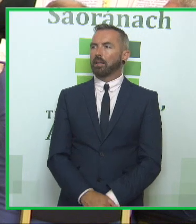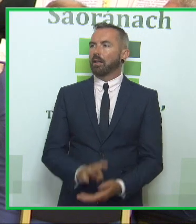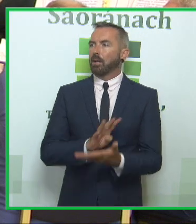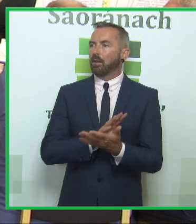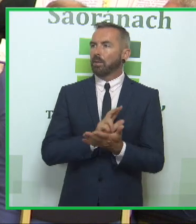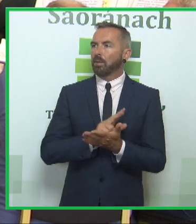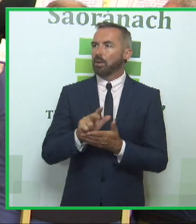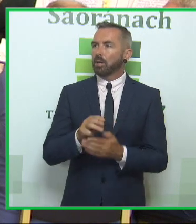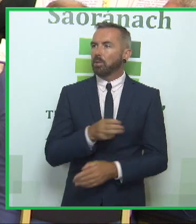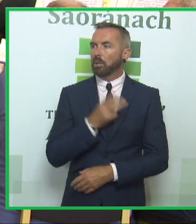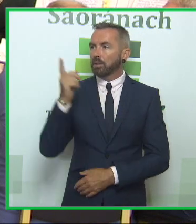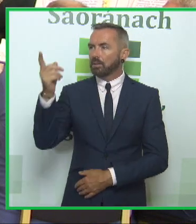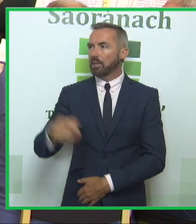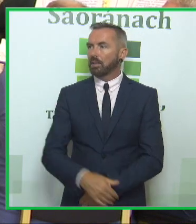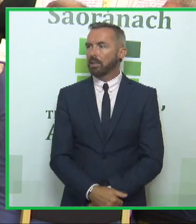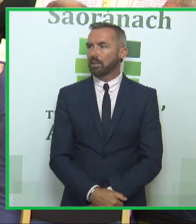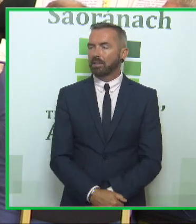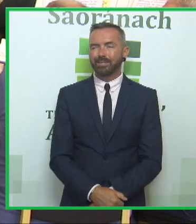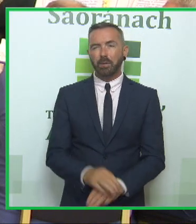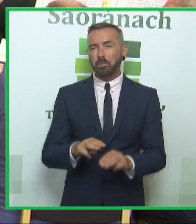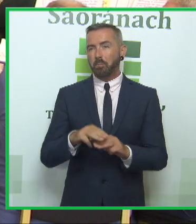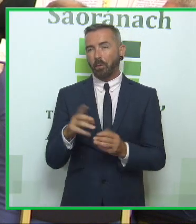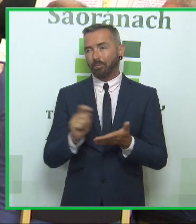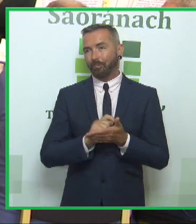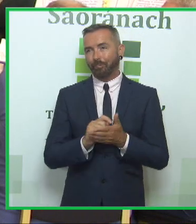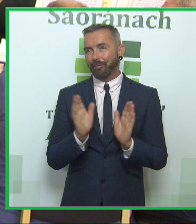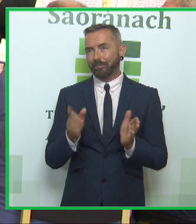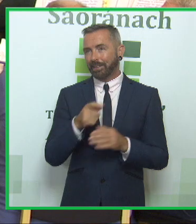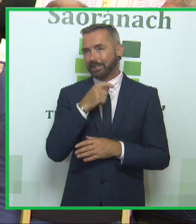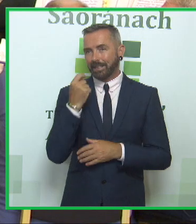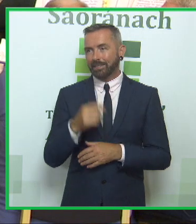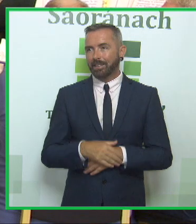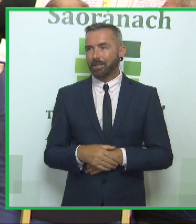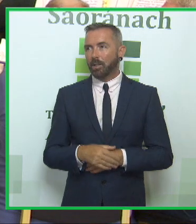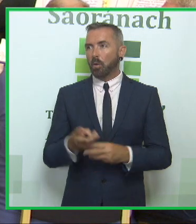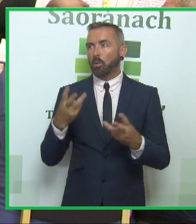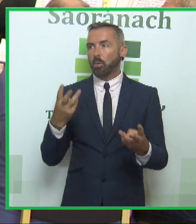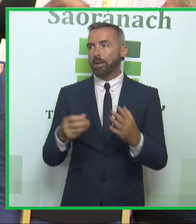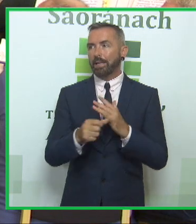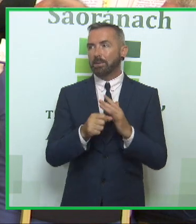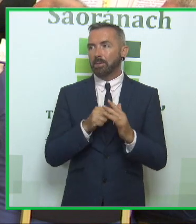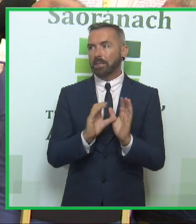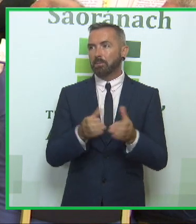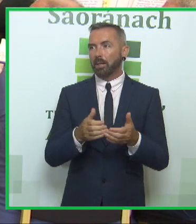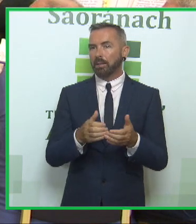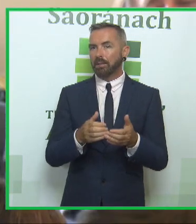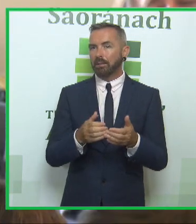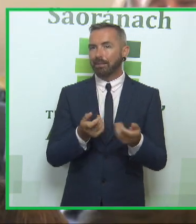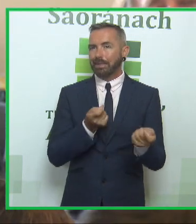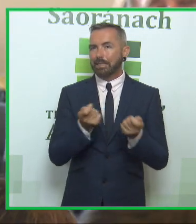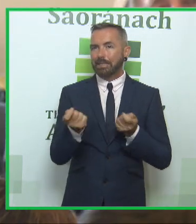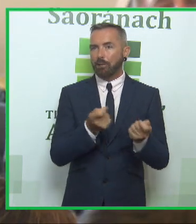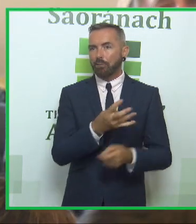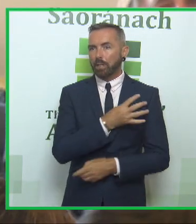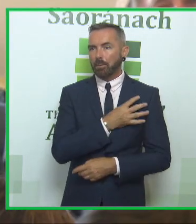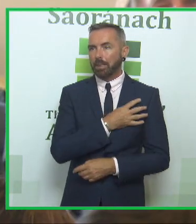Yeah, most of what we have has been said already. We're looking for an expertise body that would be a steering committee with